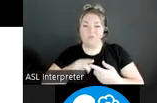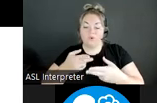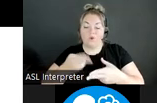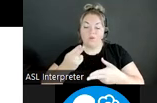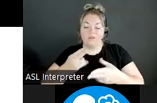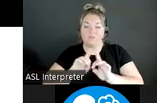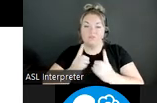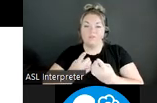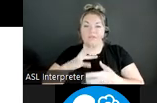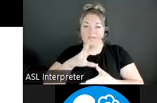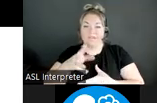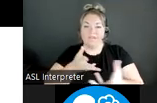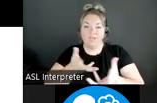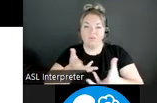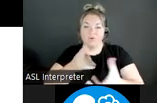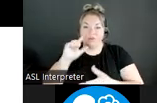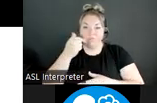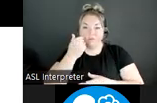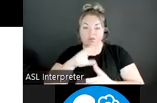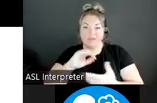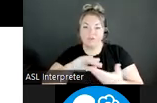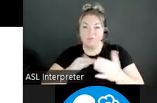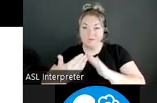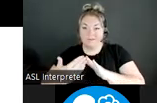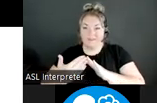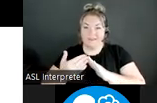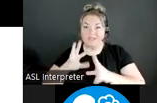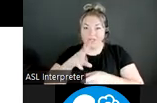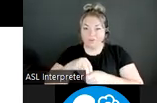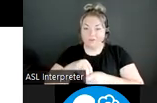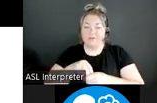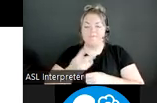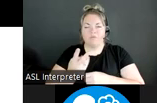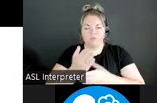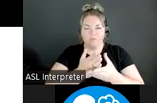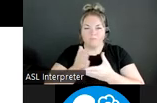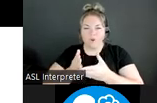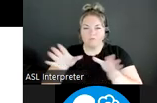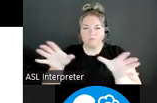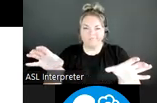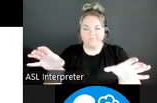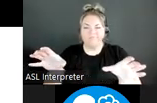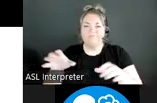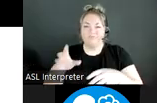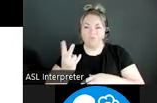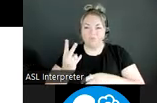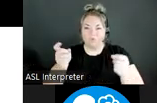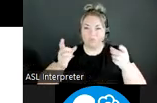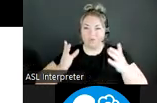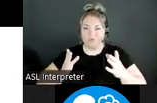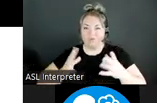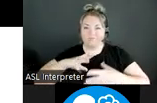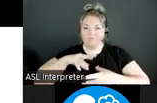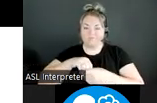of Intergovernmental and Community Engagement. And there's two sides to this division, two directors that are